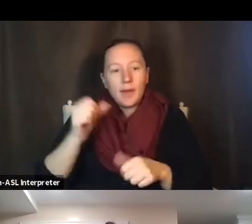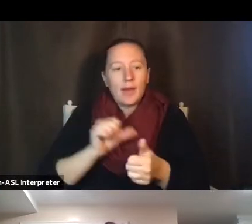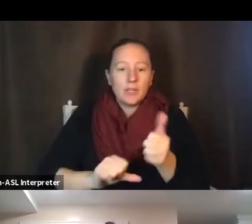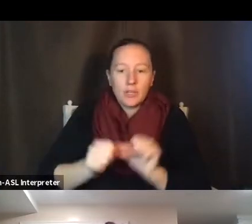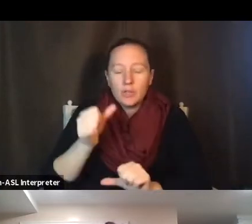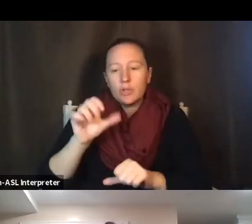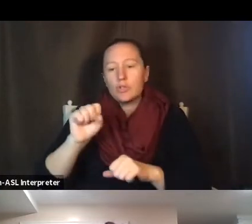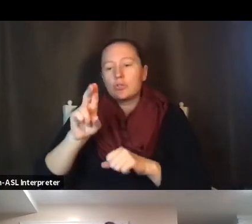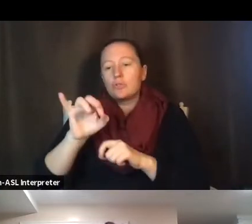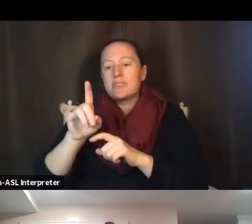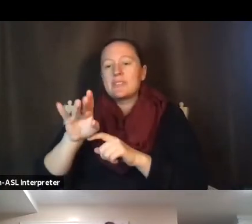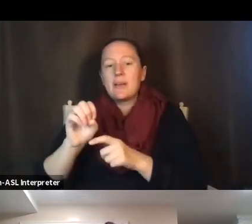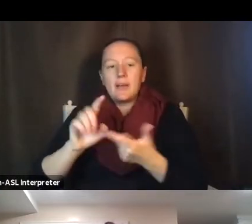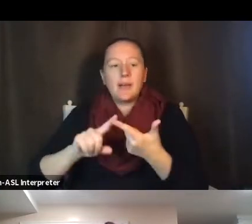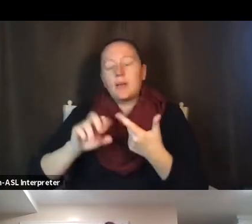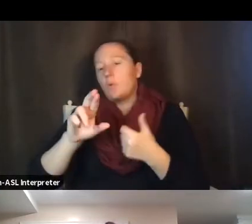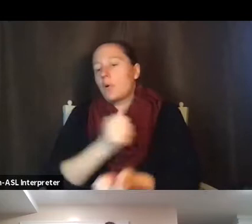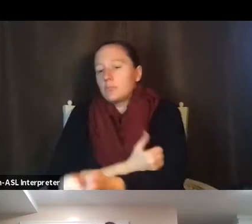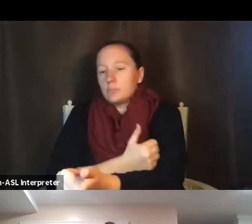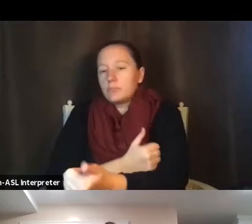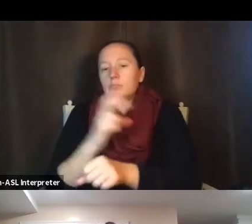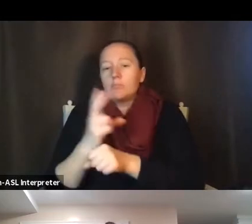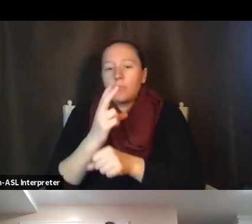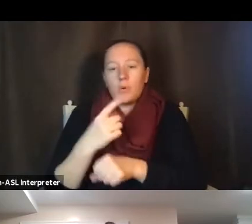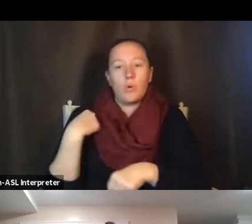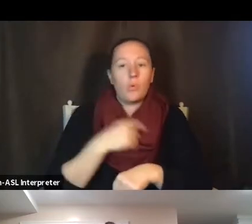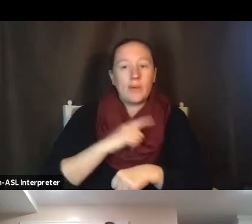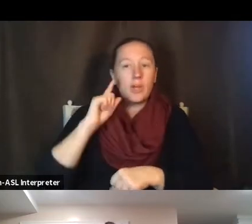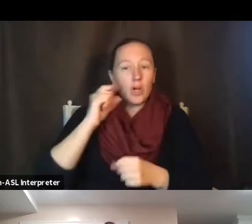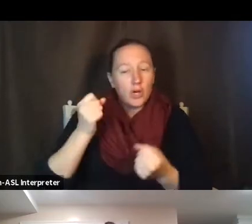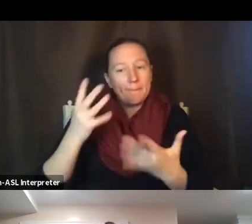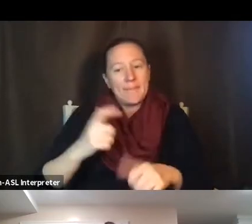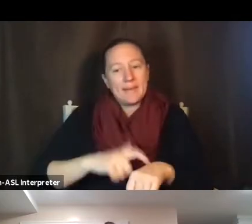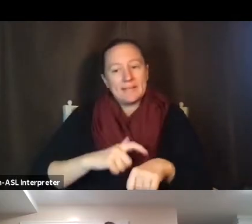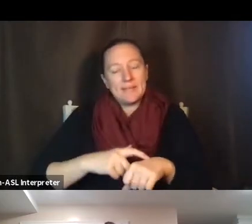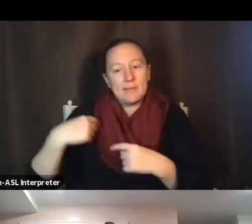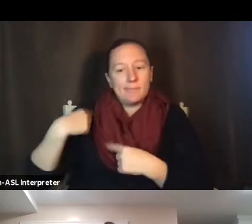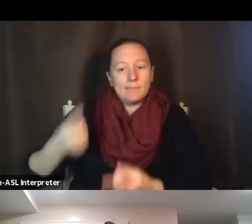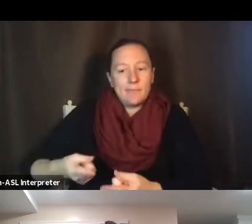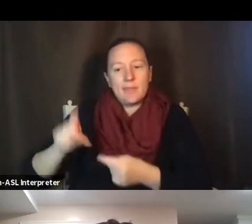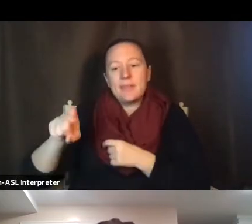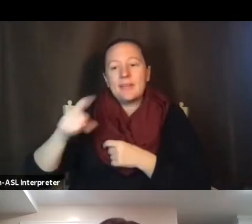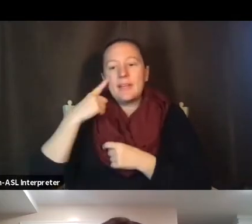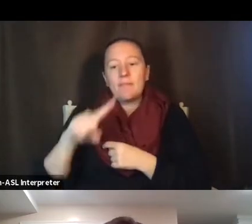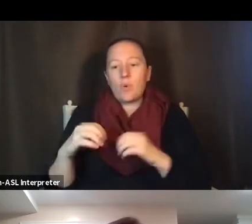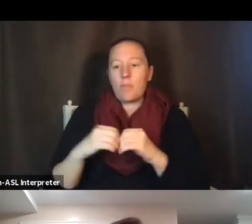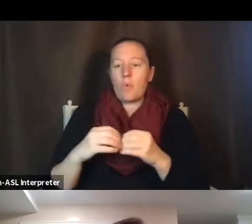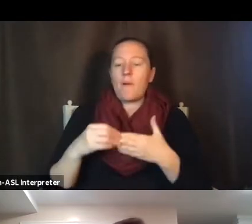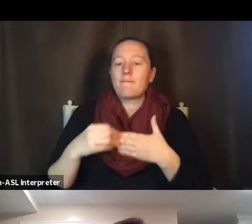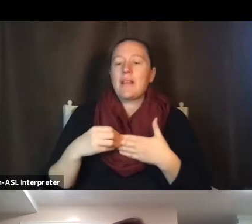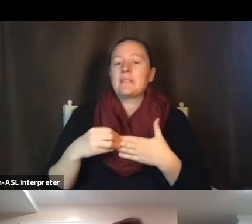use. And then we heard many times over this need for more